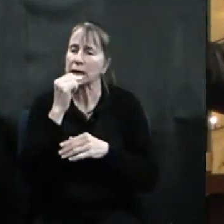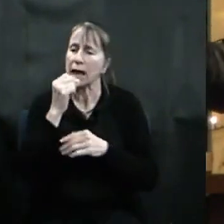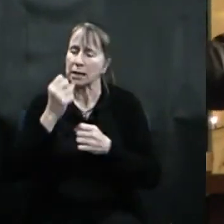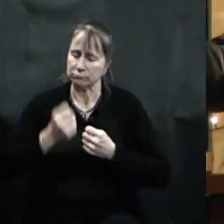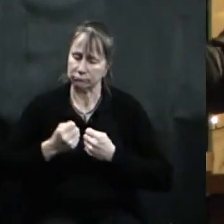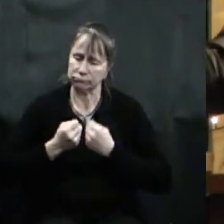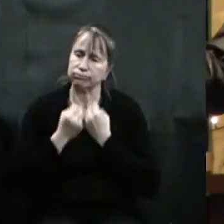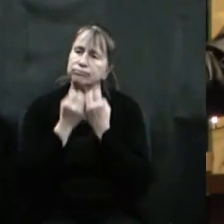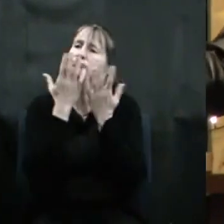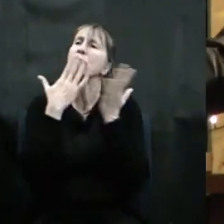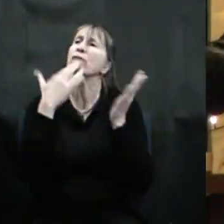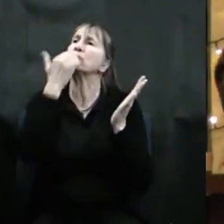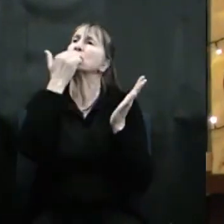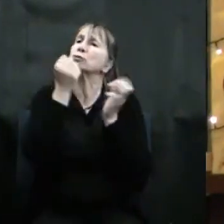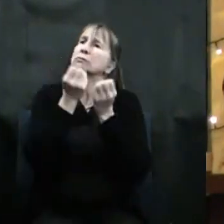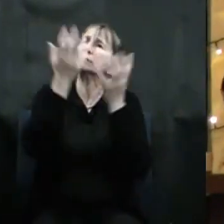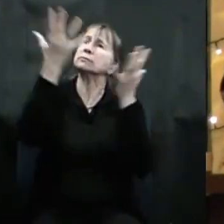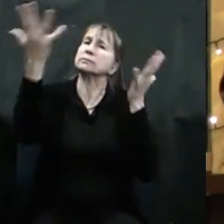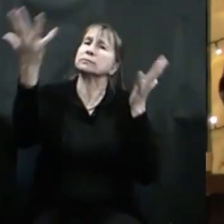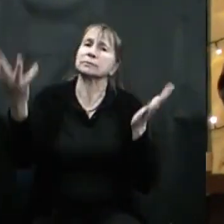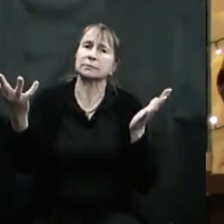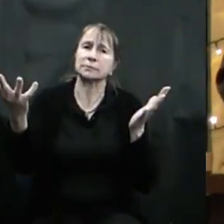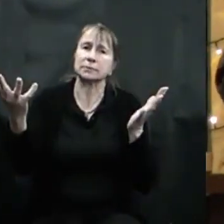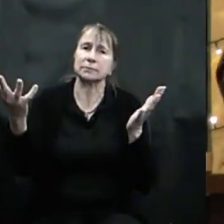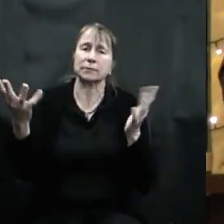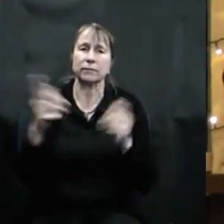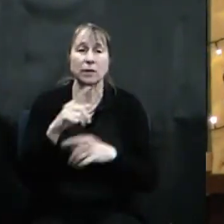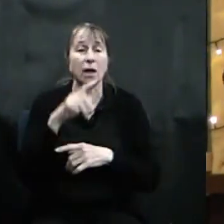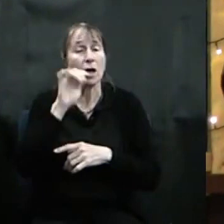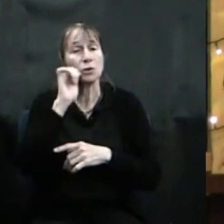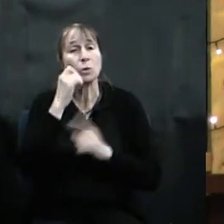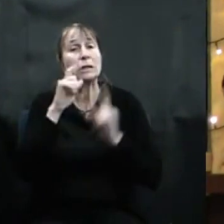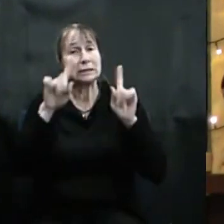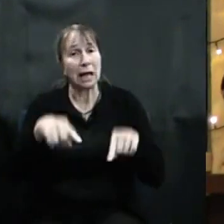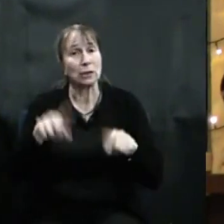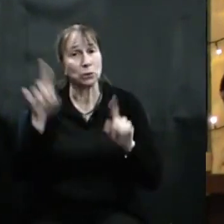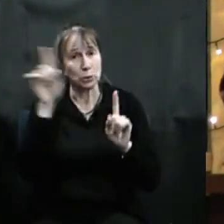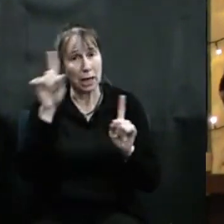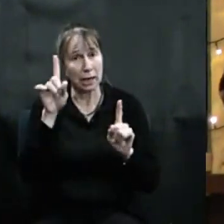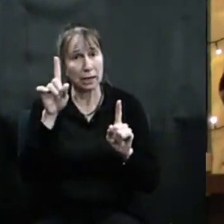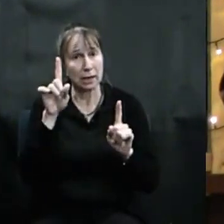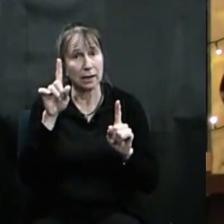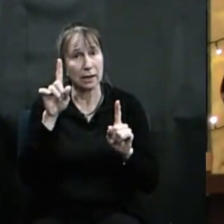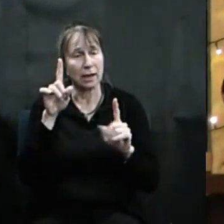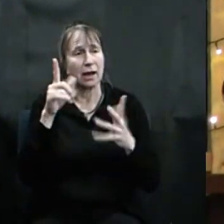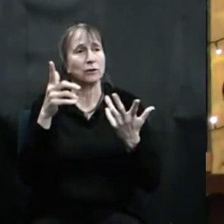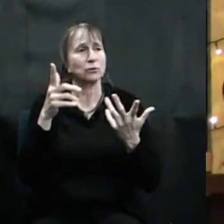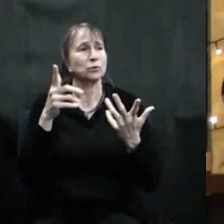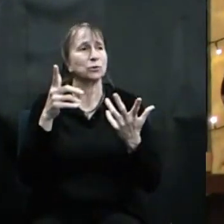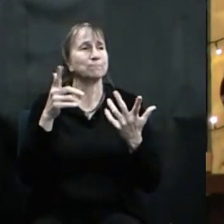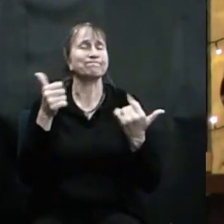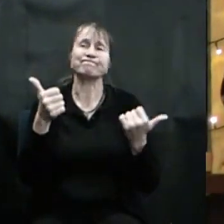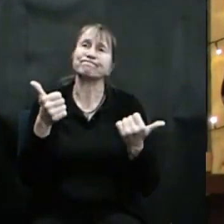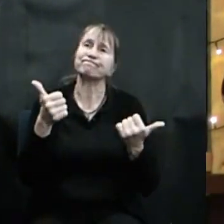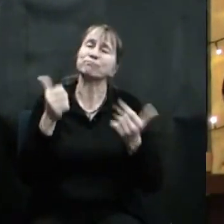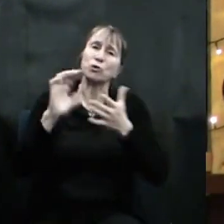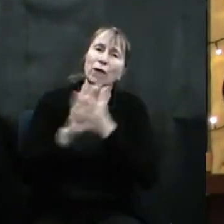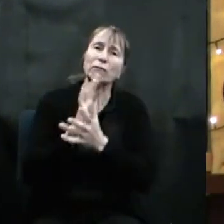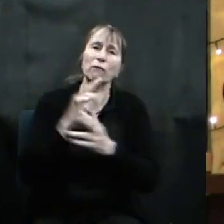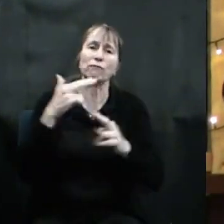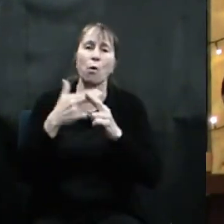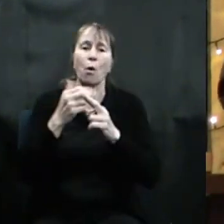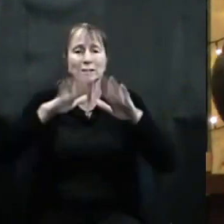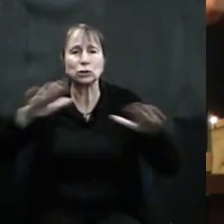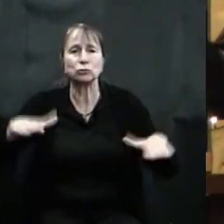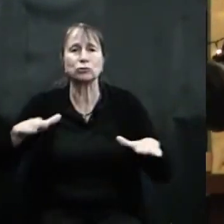going to start our stream today by celebrating our Kids Church channel. We really thank